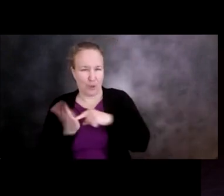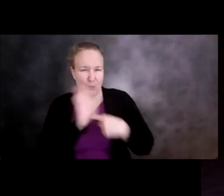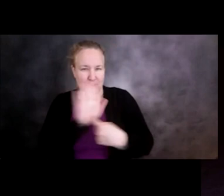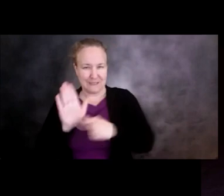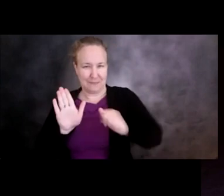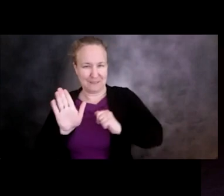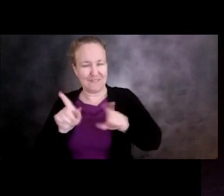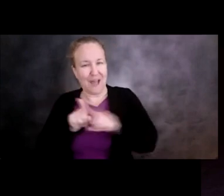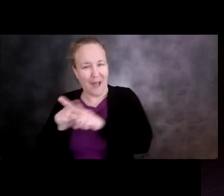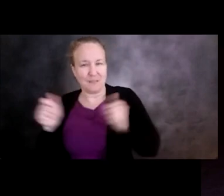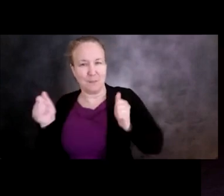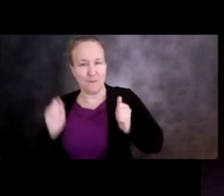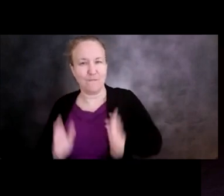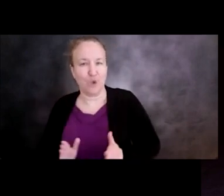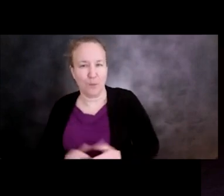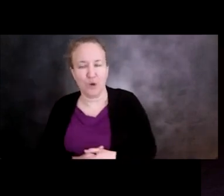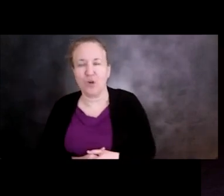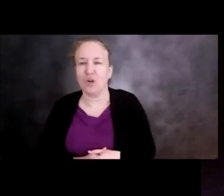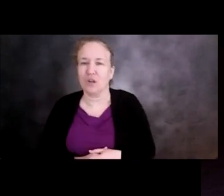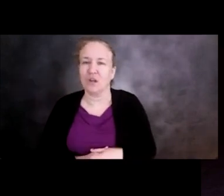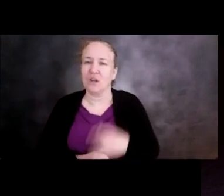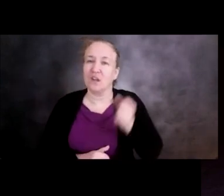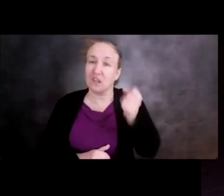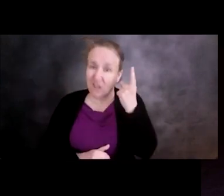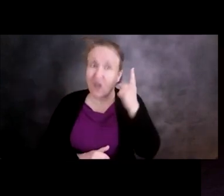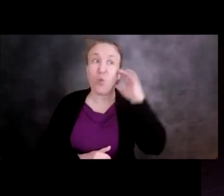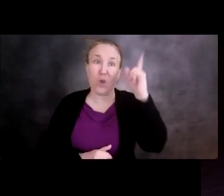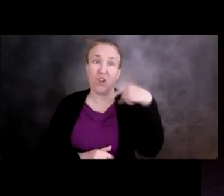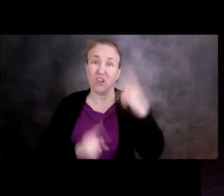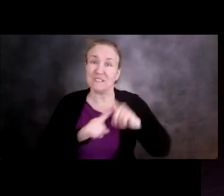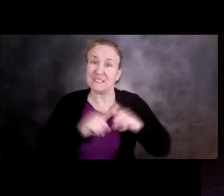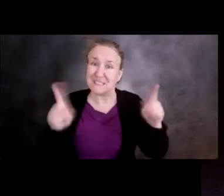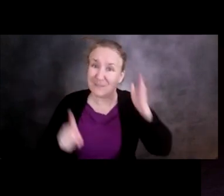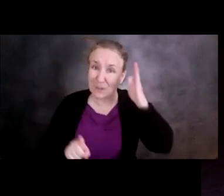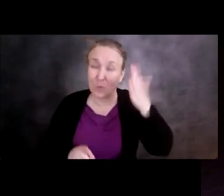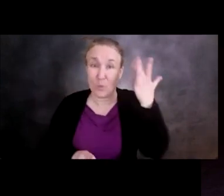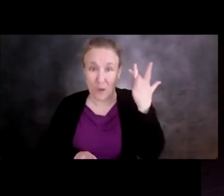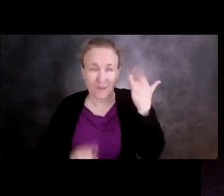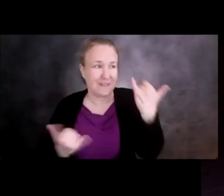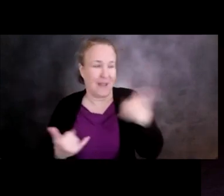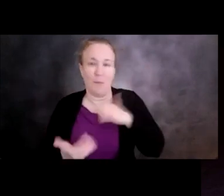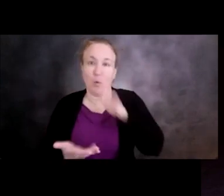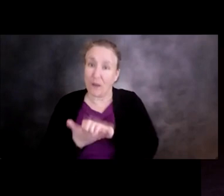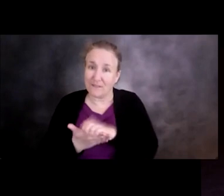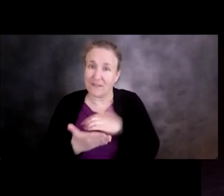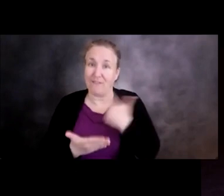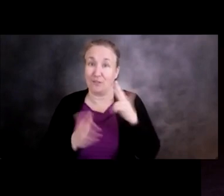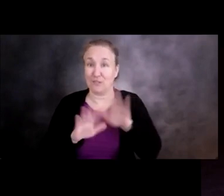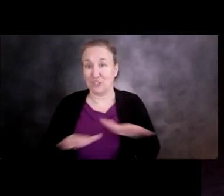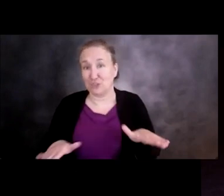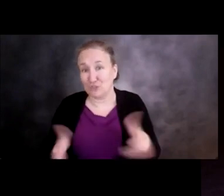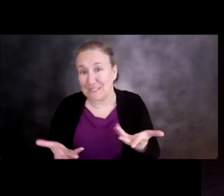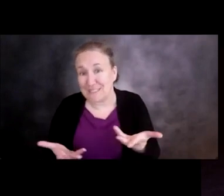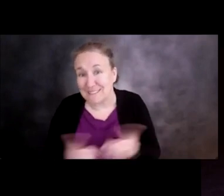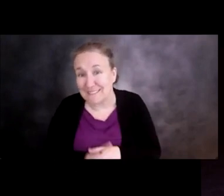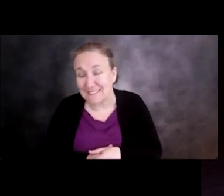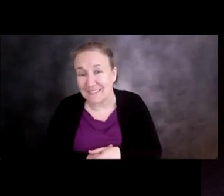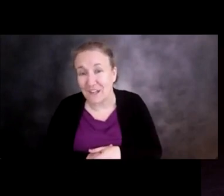performer, but it'll be vastly different because now I am a wife and a mother of three children, you know,